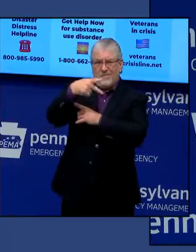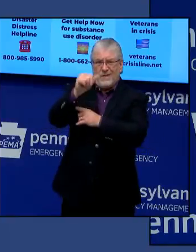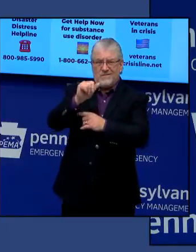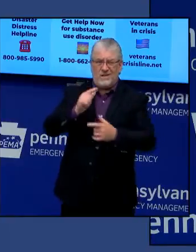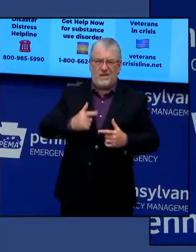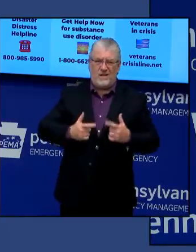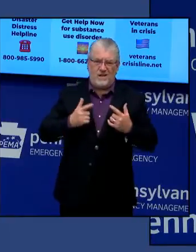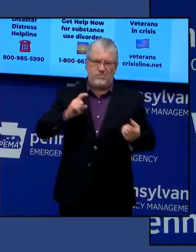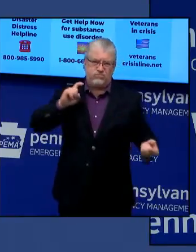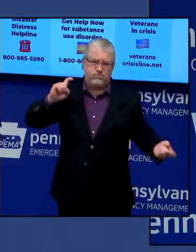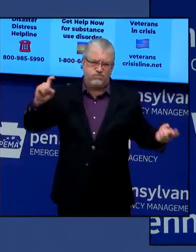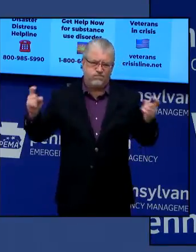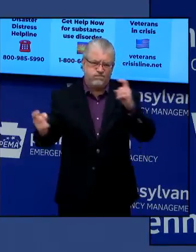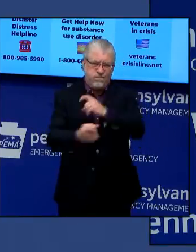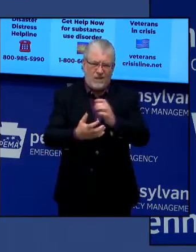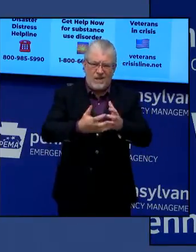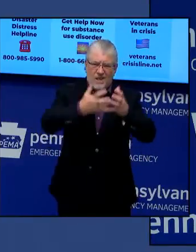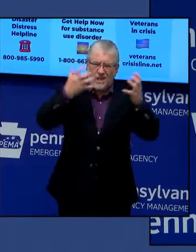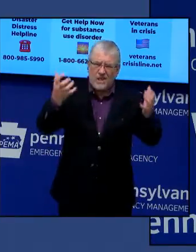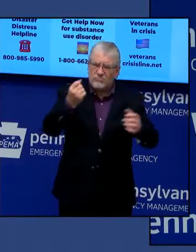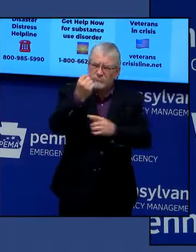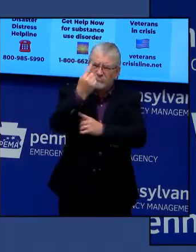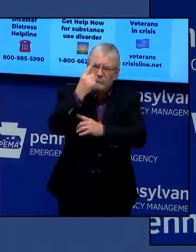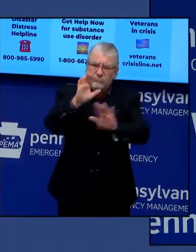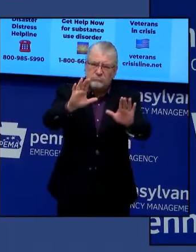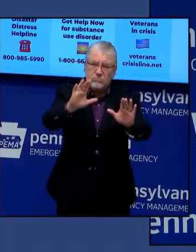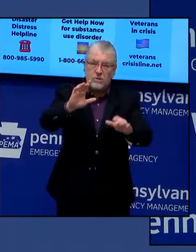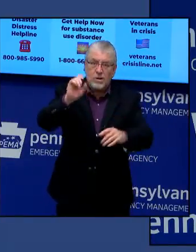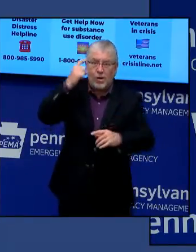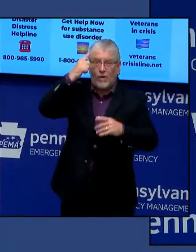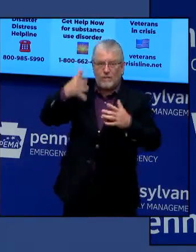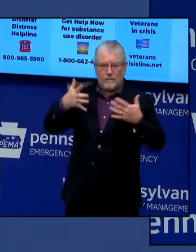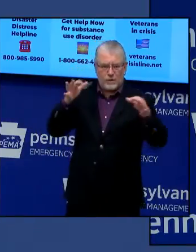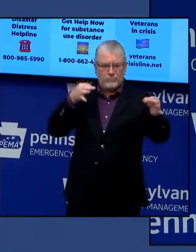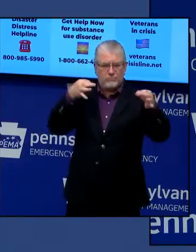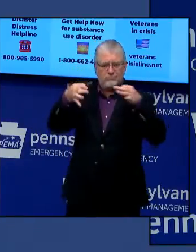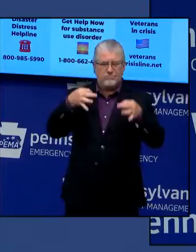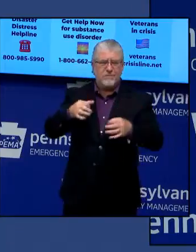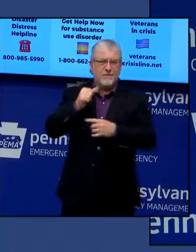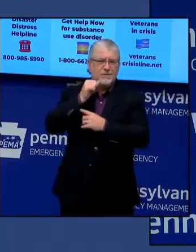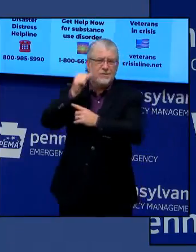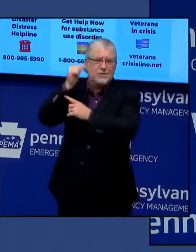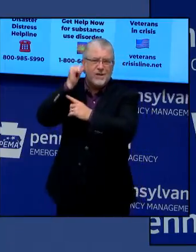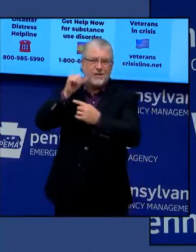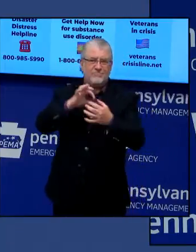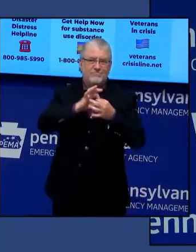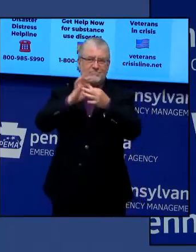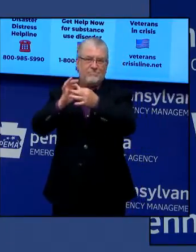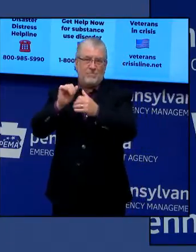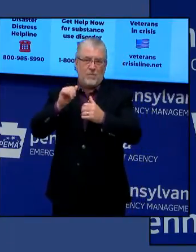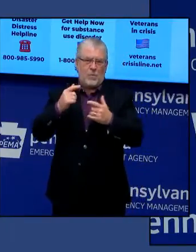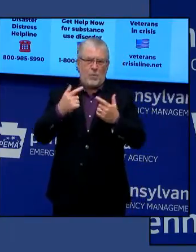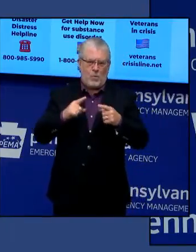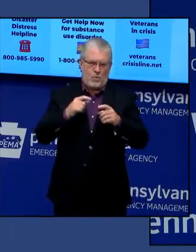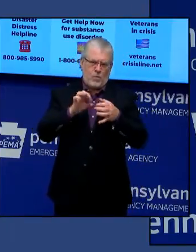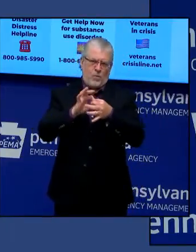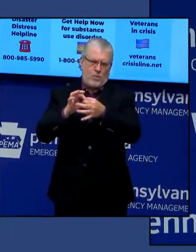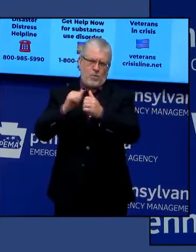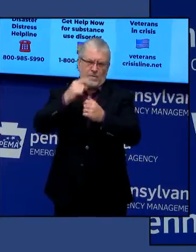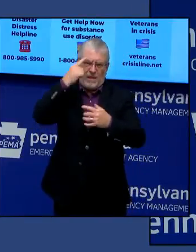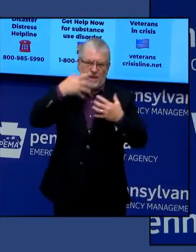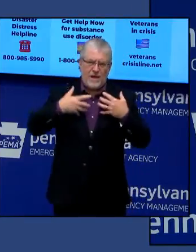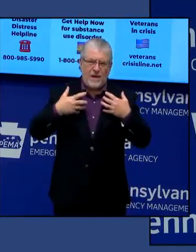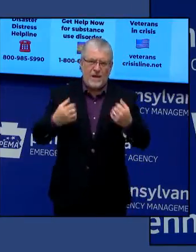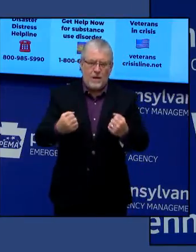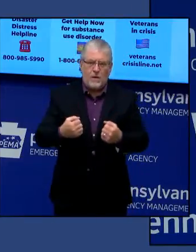highlighted several aspects of this in regards to mental health yesterday. Major disruptions to daily schedules has